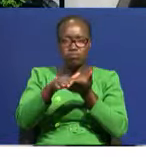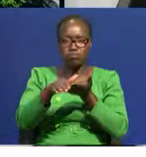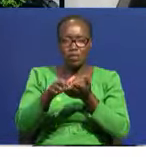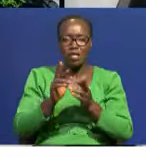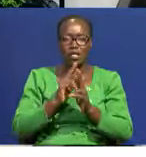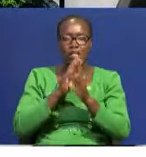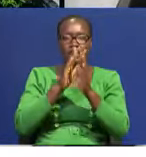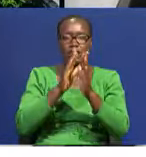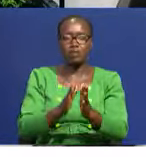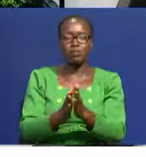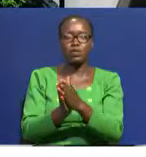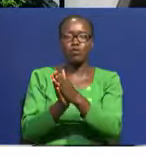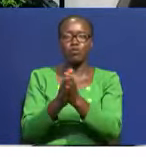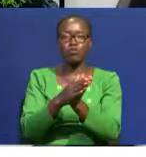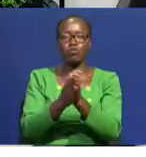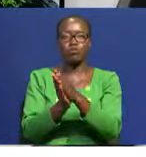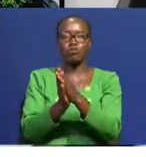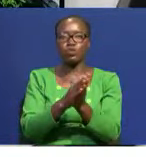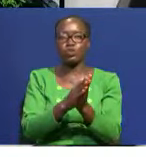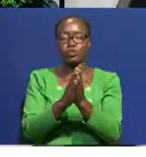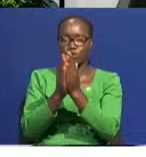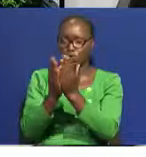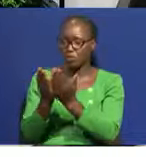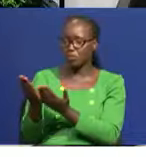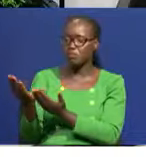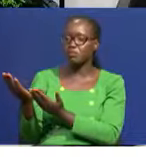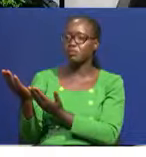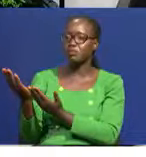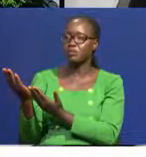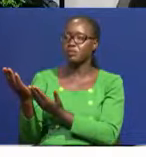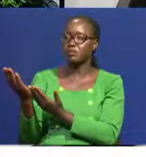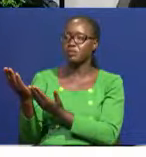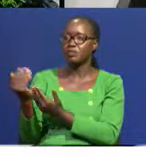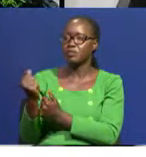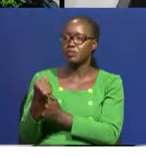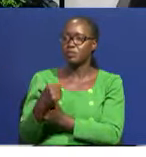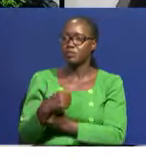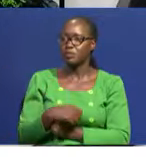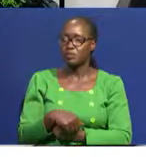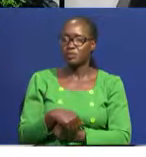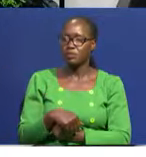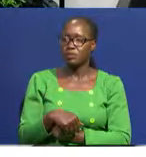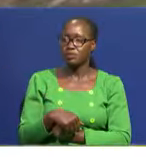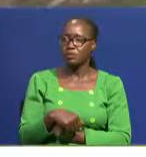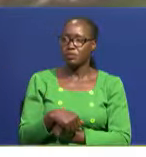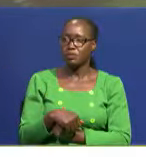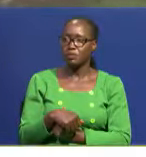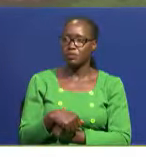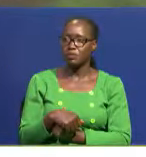Farah opening our coverage tonight with that disturbing story.